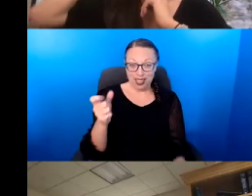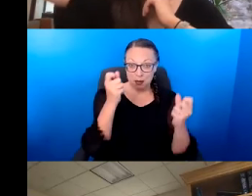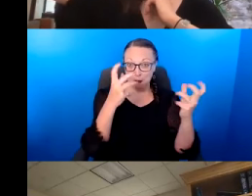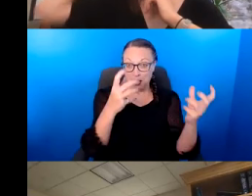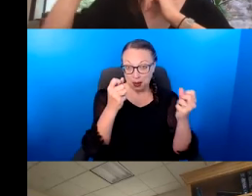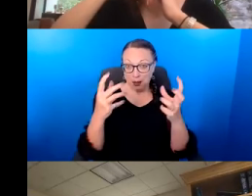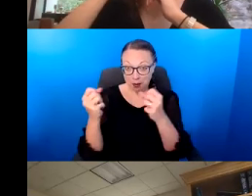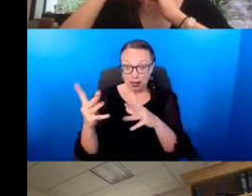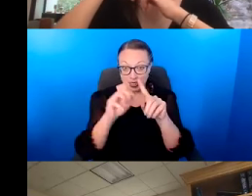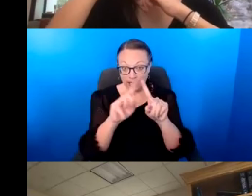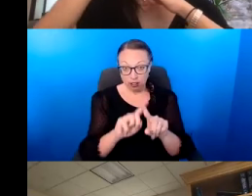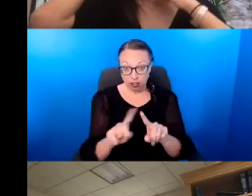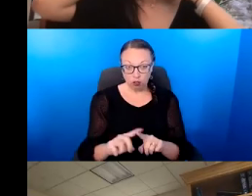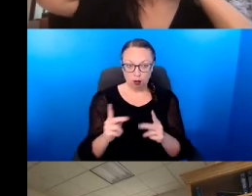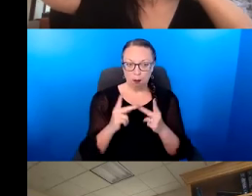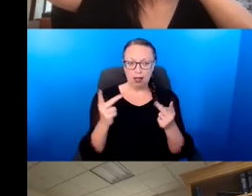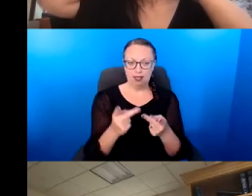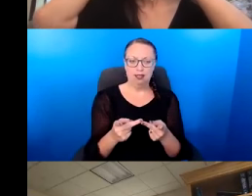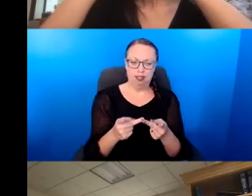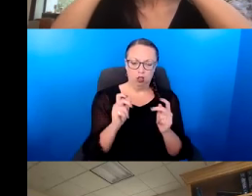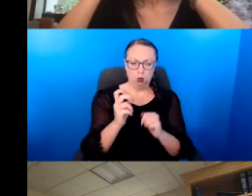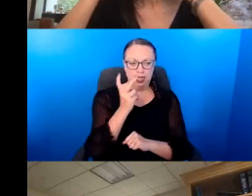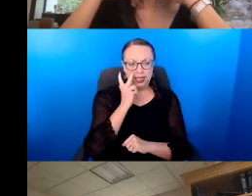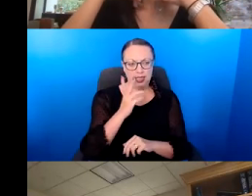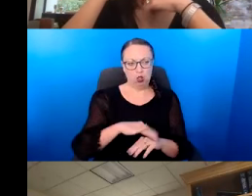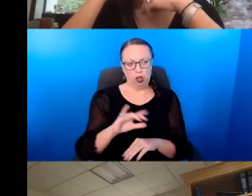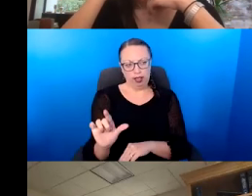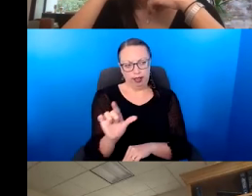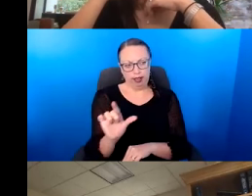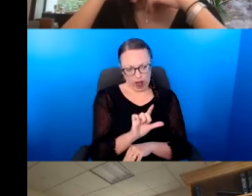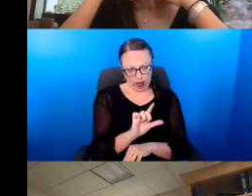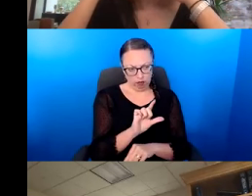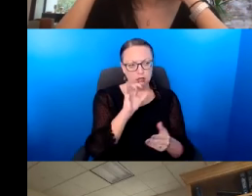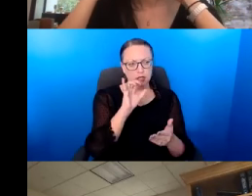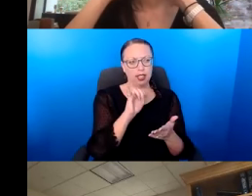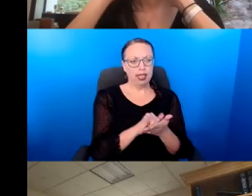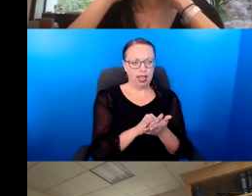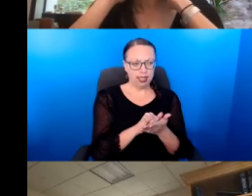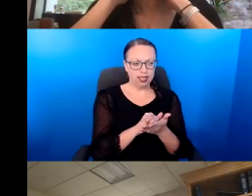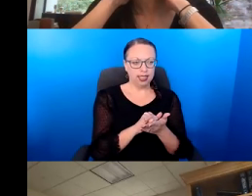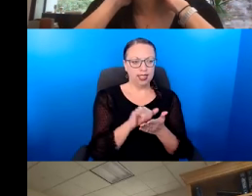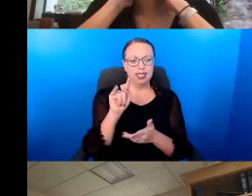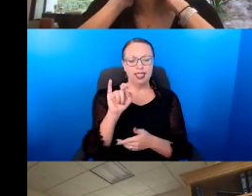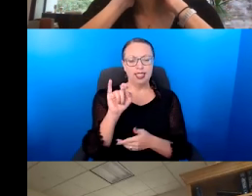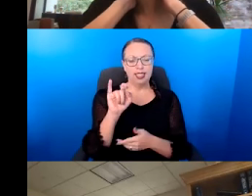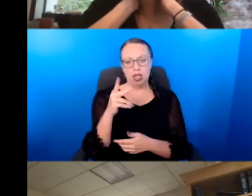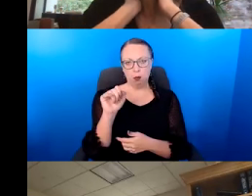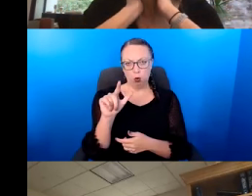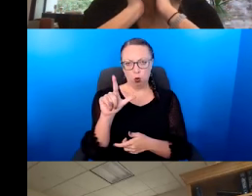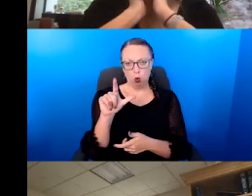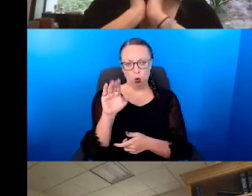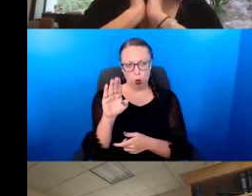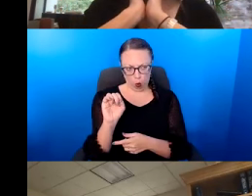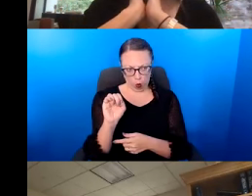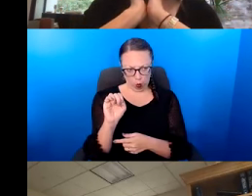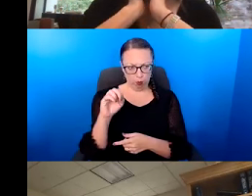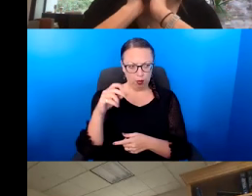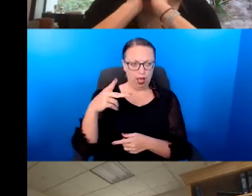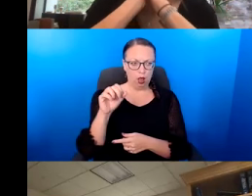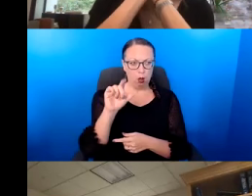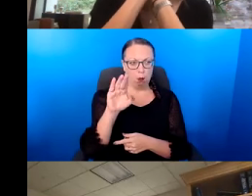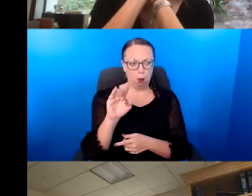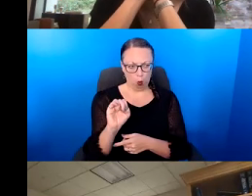places. Here on the left is the human temporal lobe. This is the temporal pole. And the pole itself